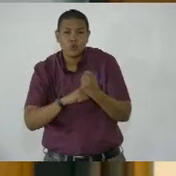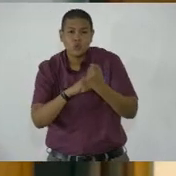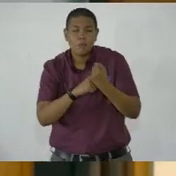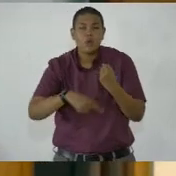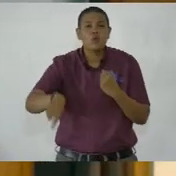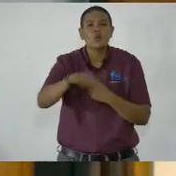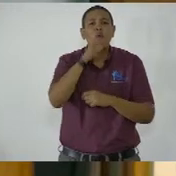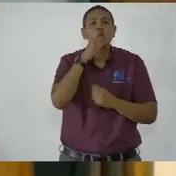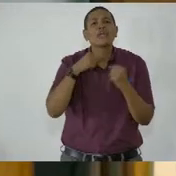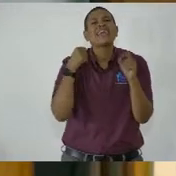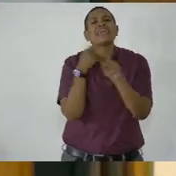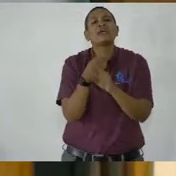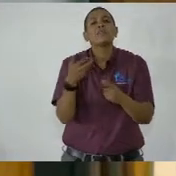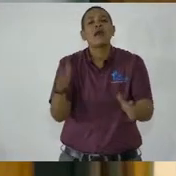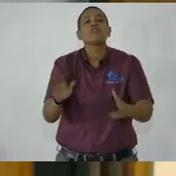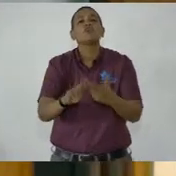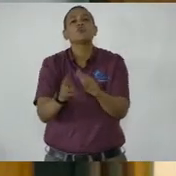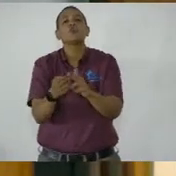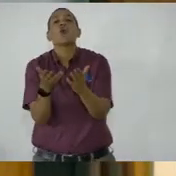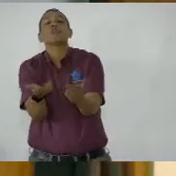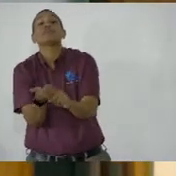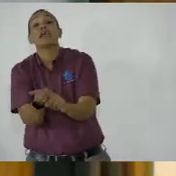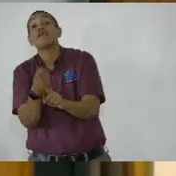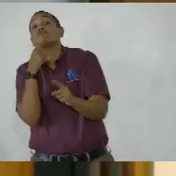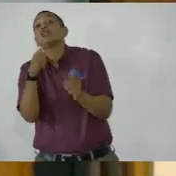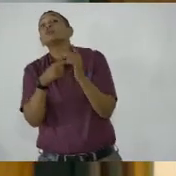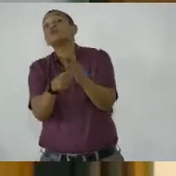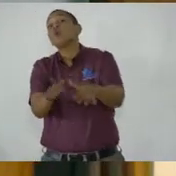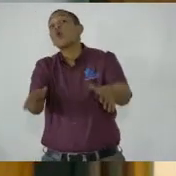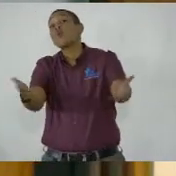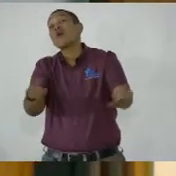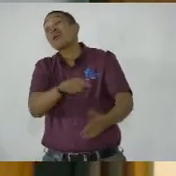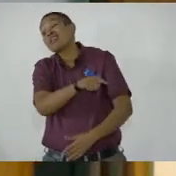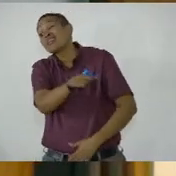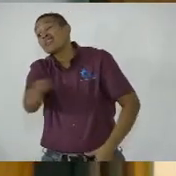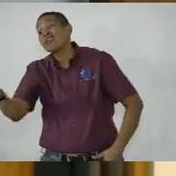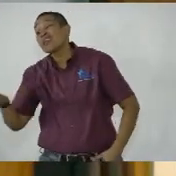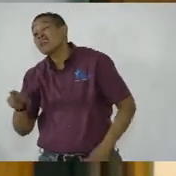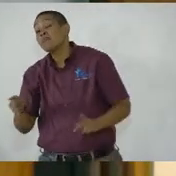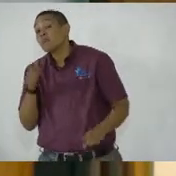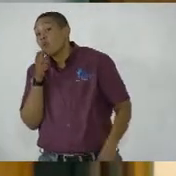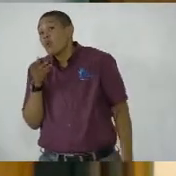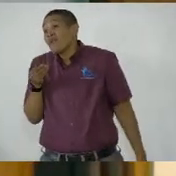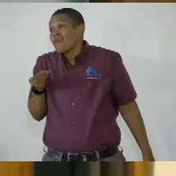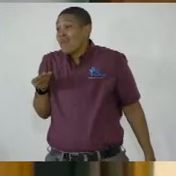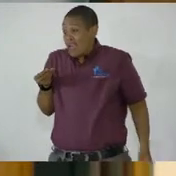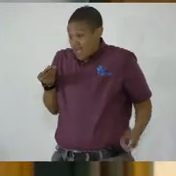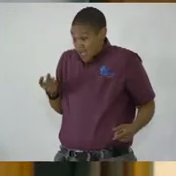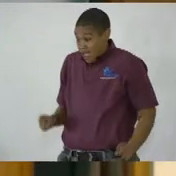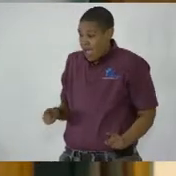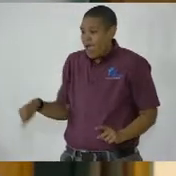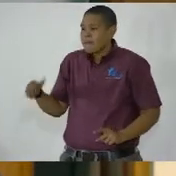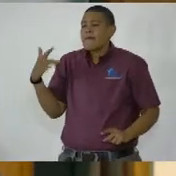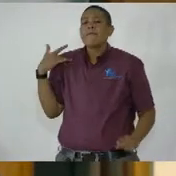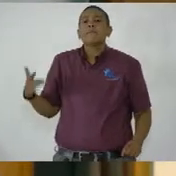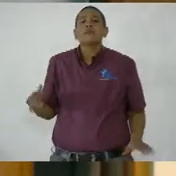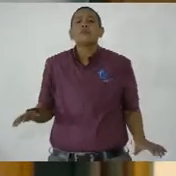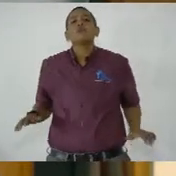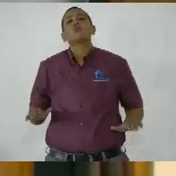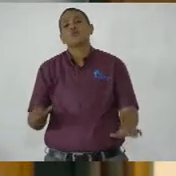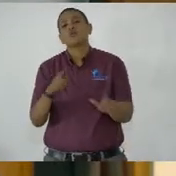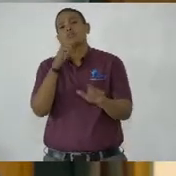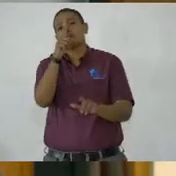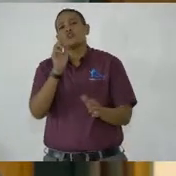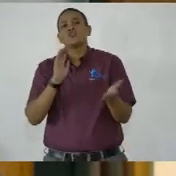affected. The figures, Madam Speaker, show that these victim service officers are doing yeoman